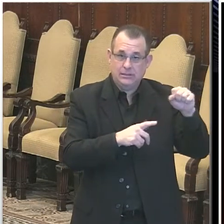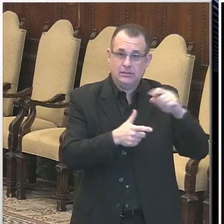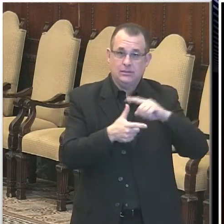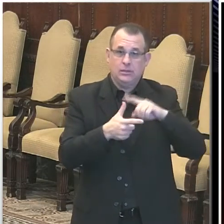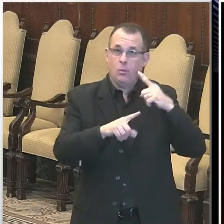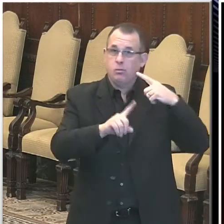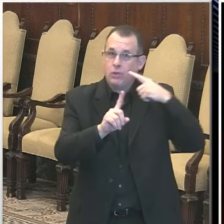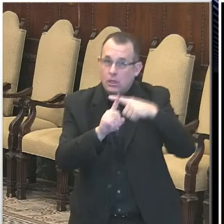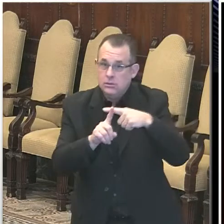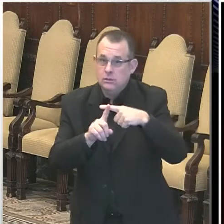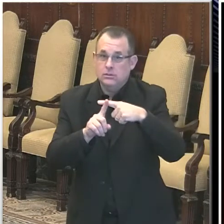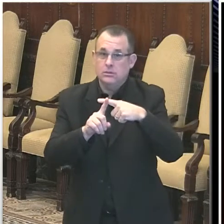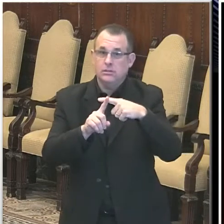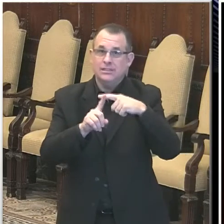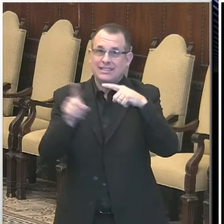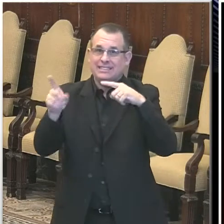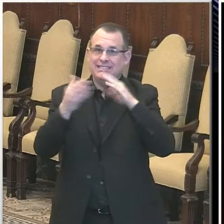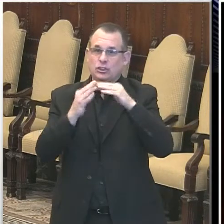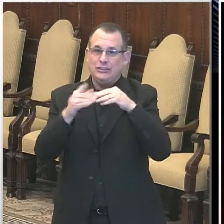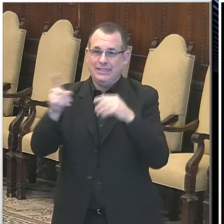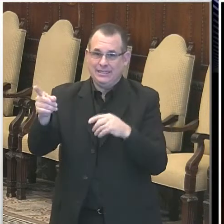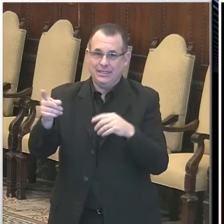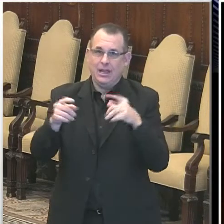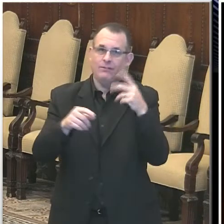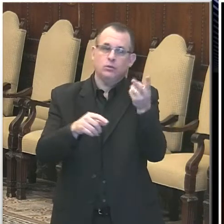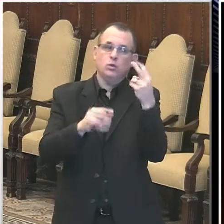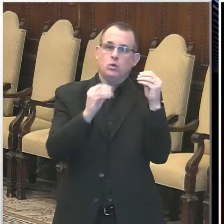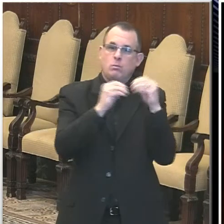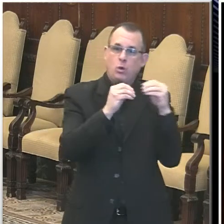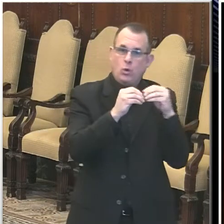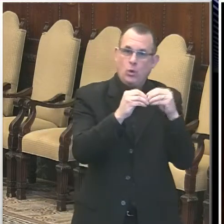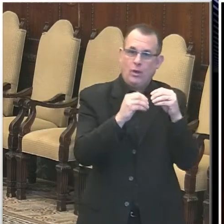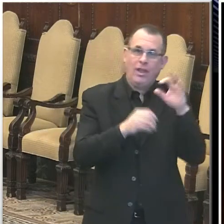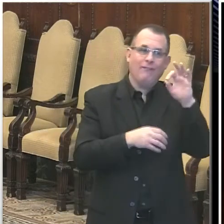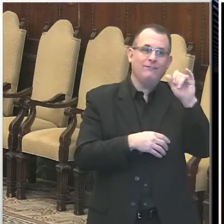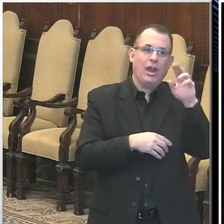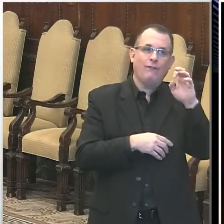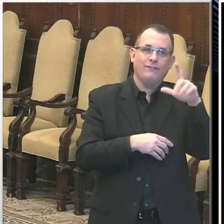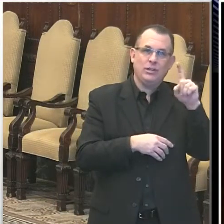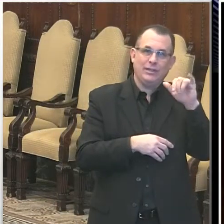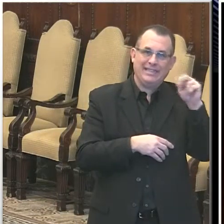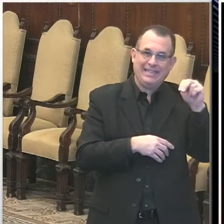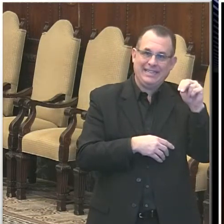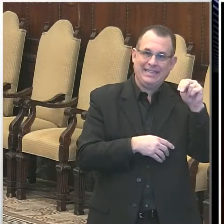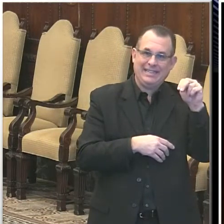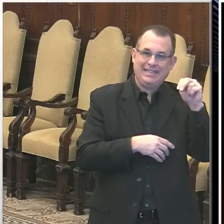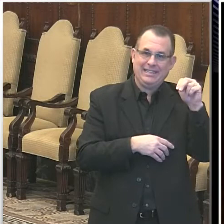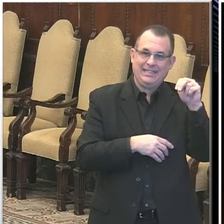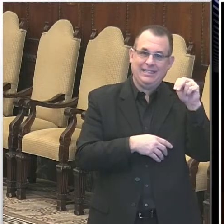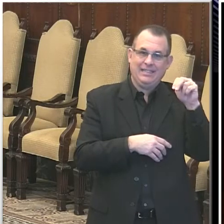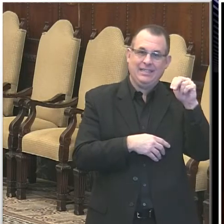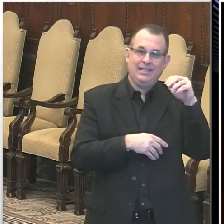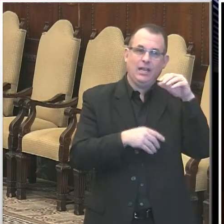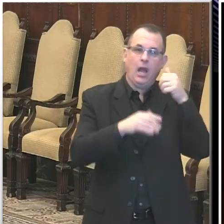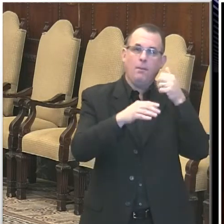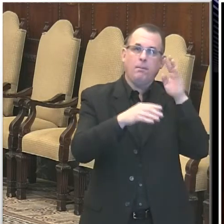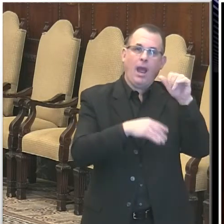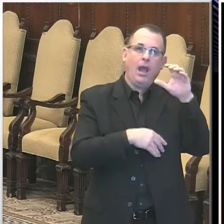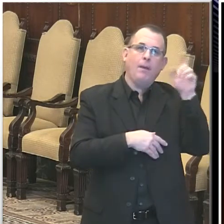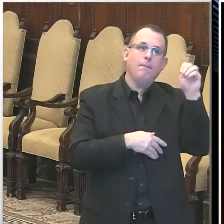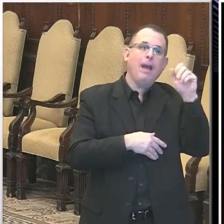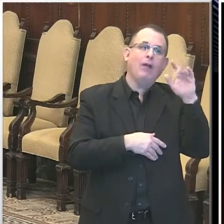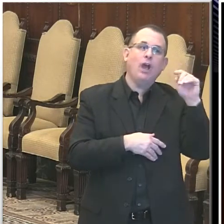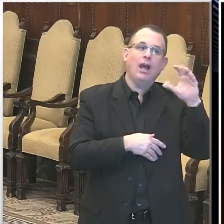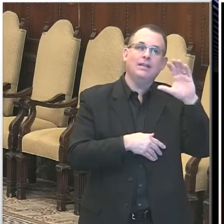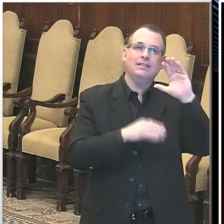Center City. Those 2 new ones are Fairfield Inn and Suites by Marriott in Center City and the Marriott Spring Hill Suites at the Philadelphia